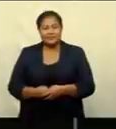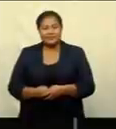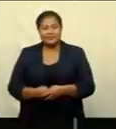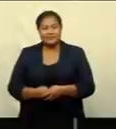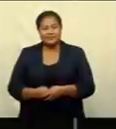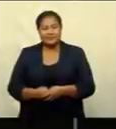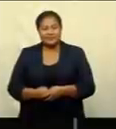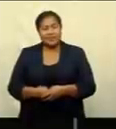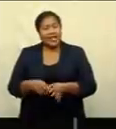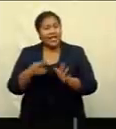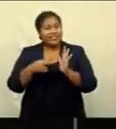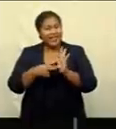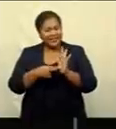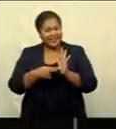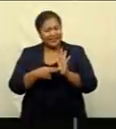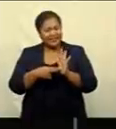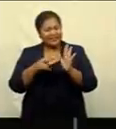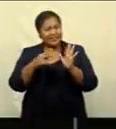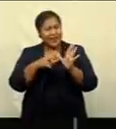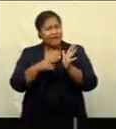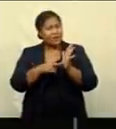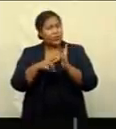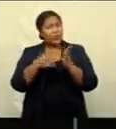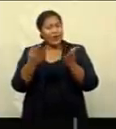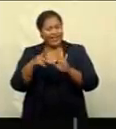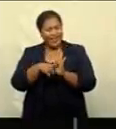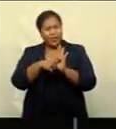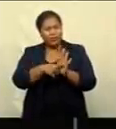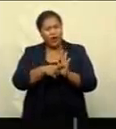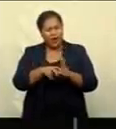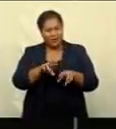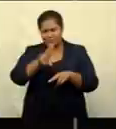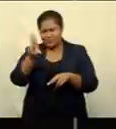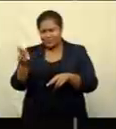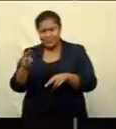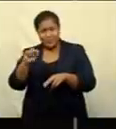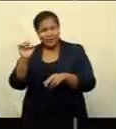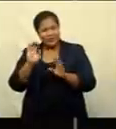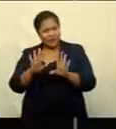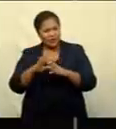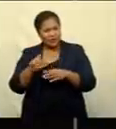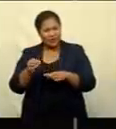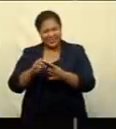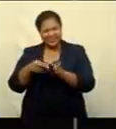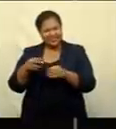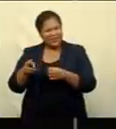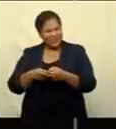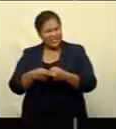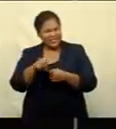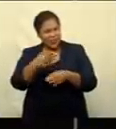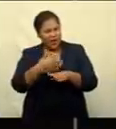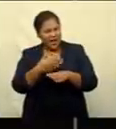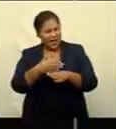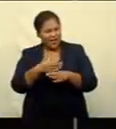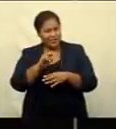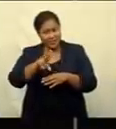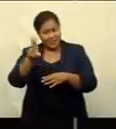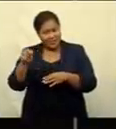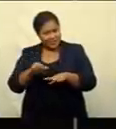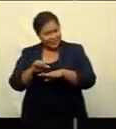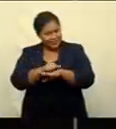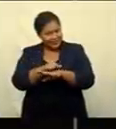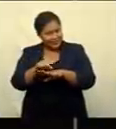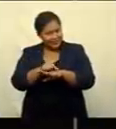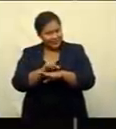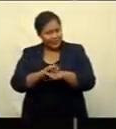The Navutu Bridge in Lautoka will be temporarily closed to carry out resurfacing work. The bridge along Navutu Road will be closed from